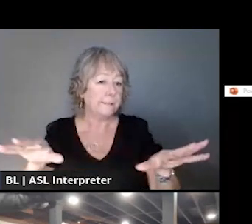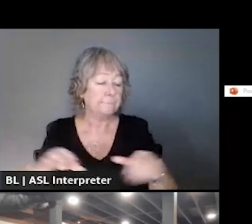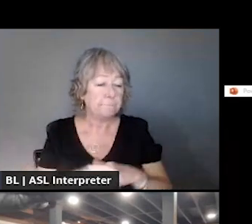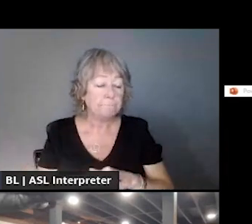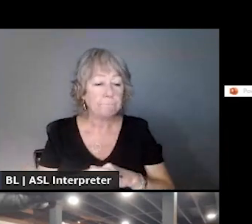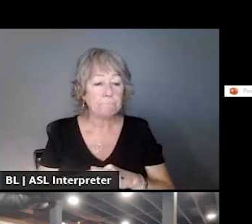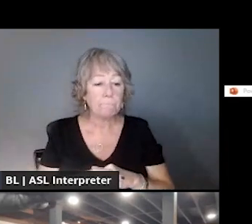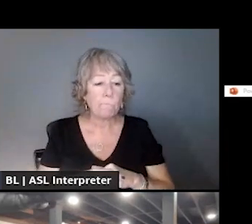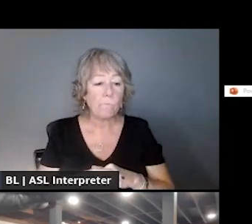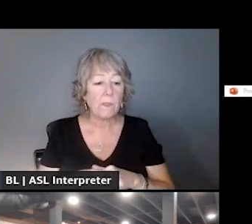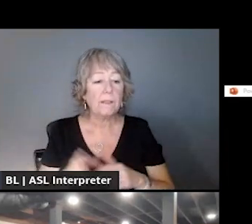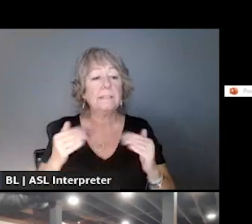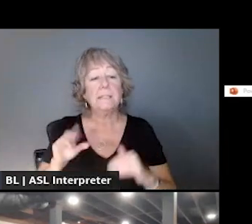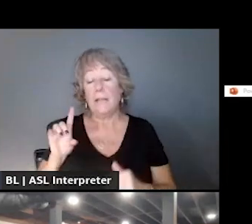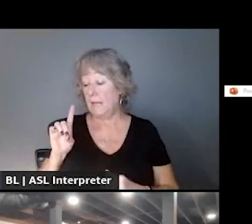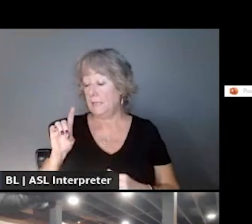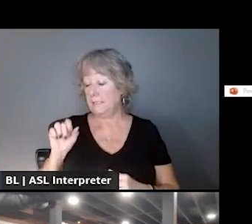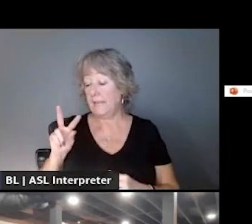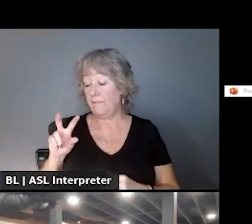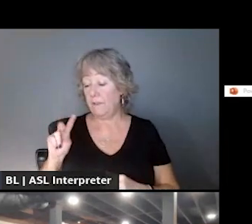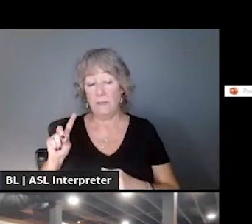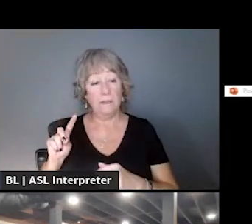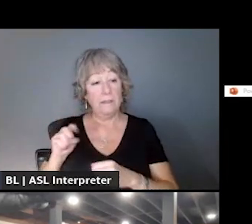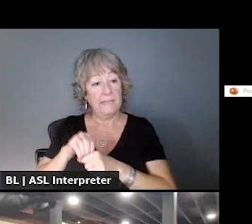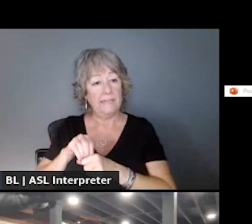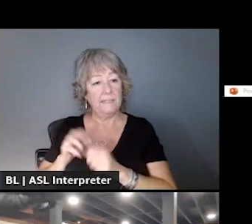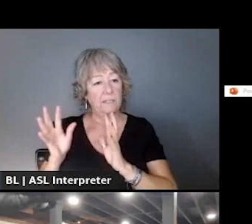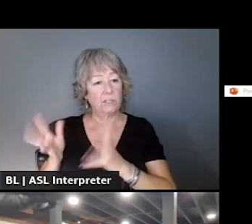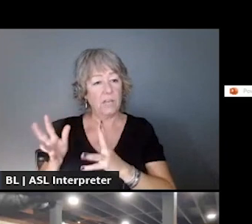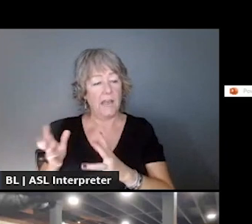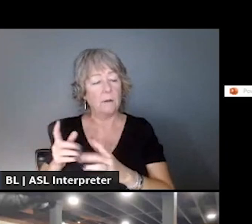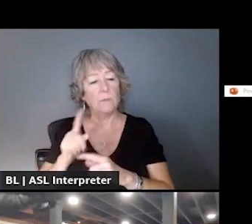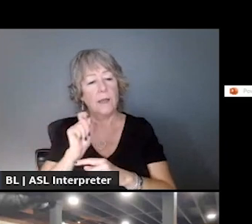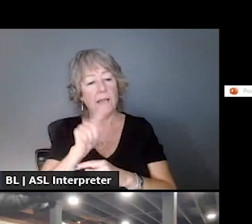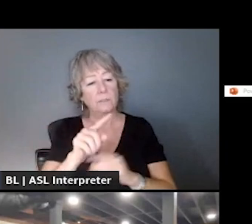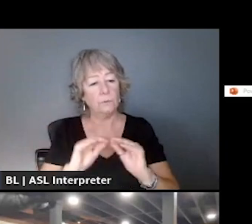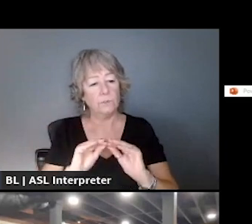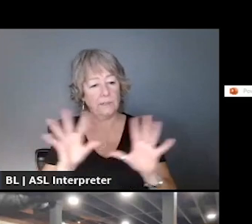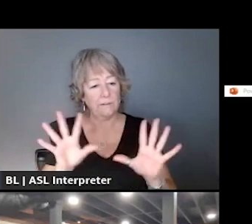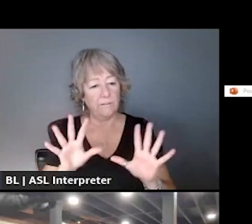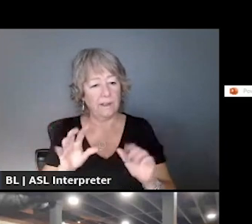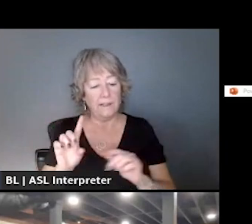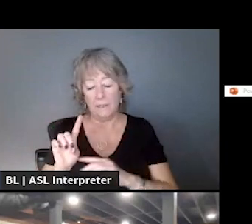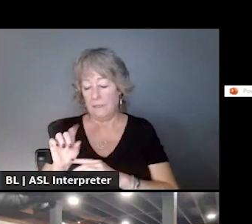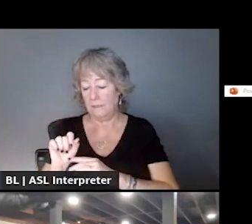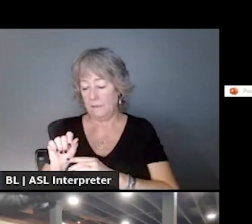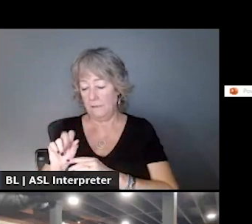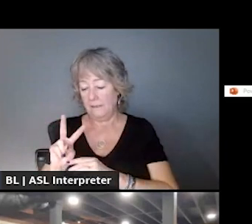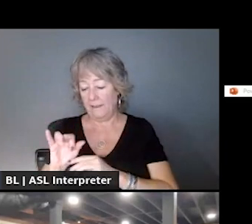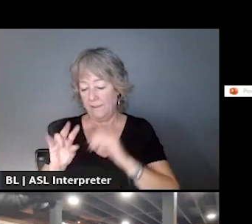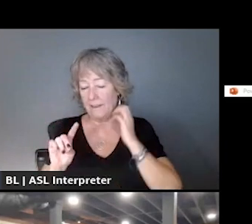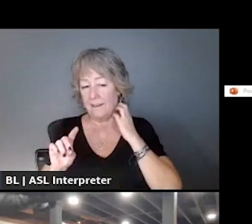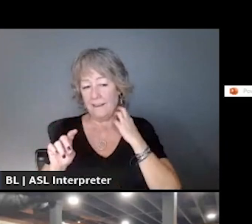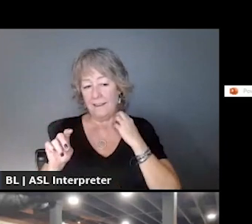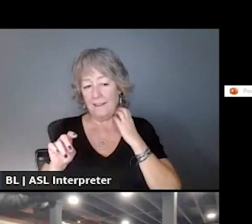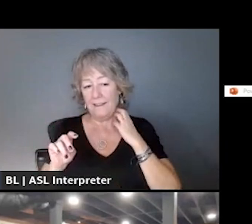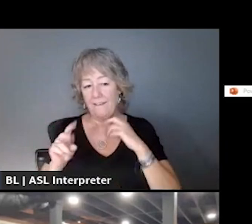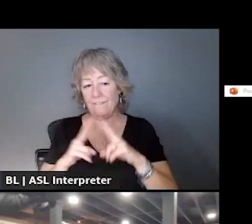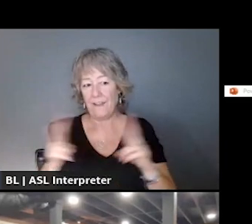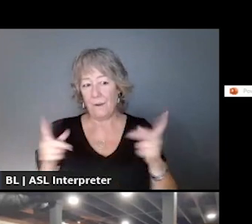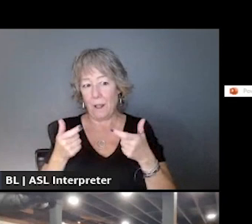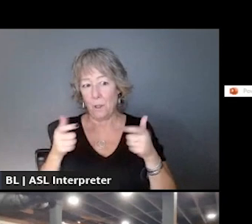David from chat has a question about, I'll have to ask you to clarify a bit, David, because what you're asking is a very large